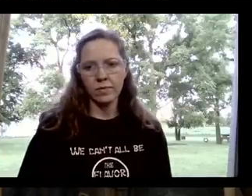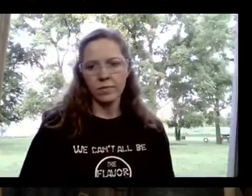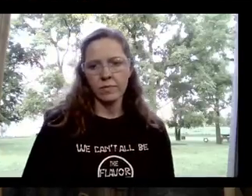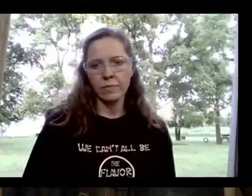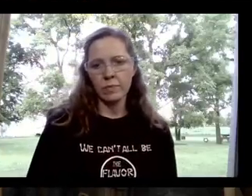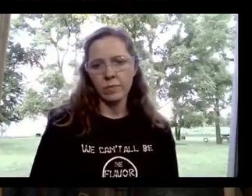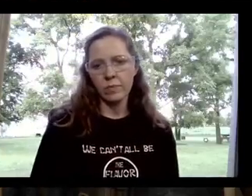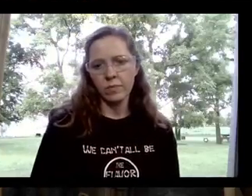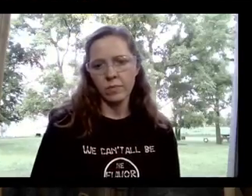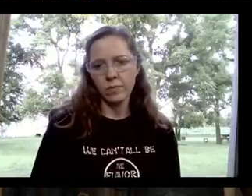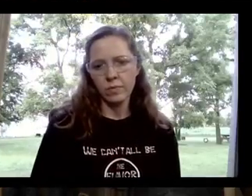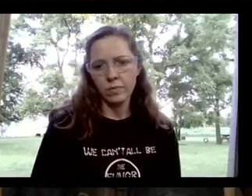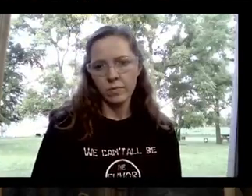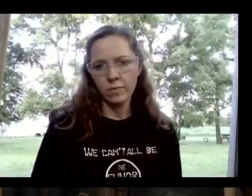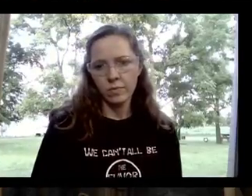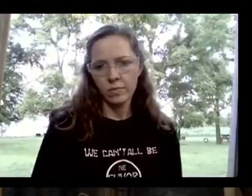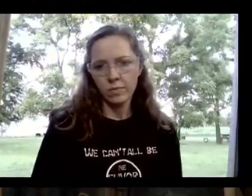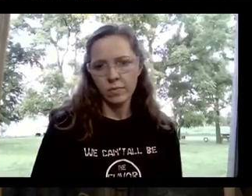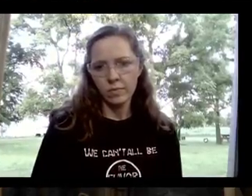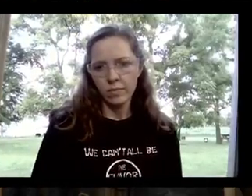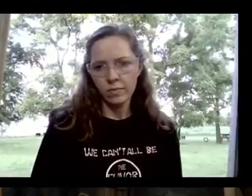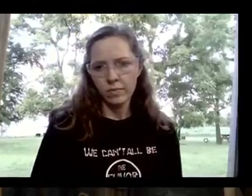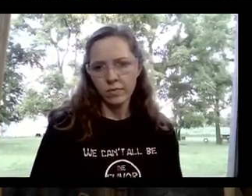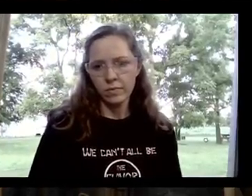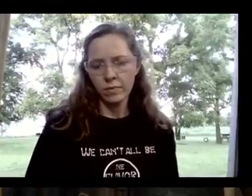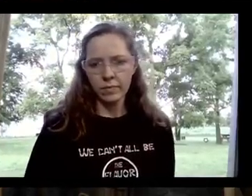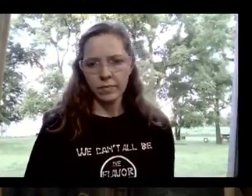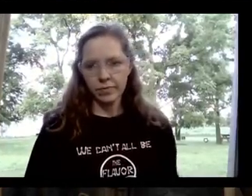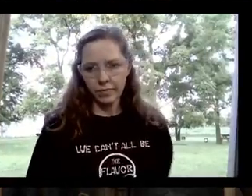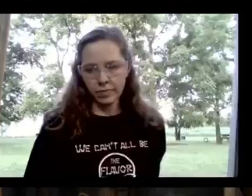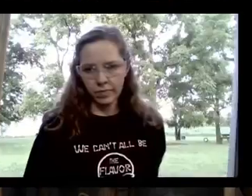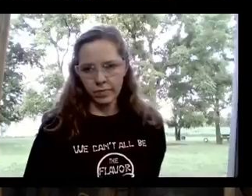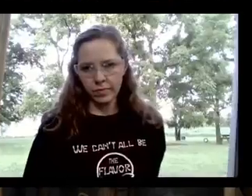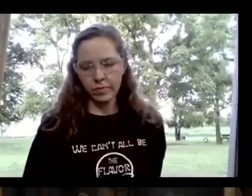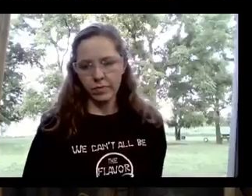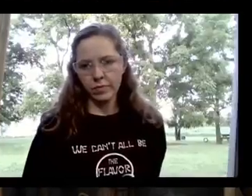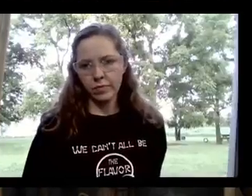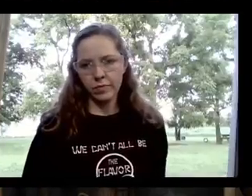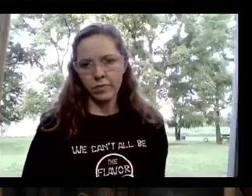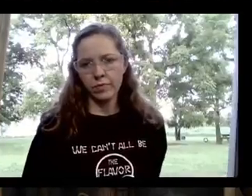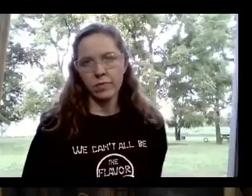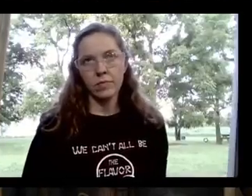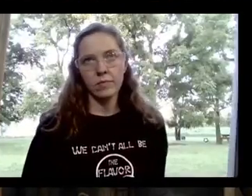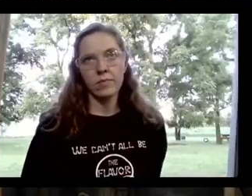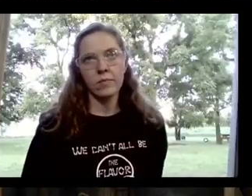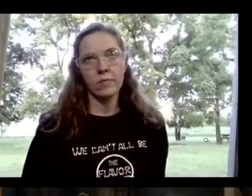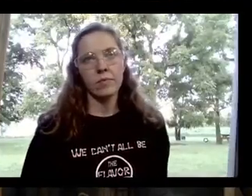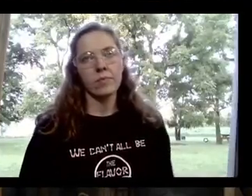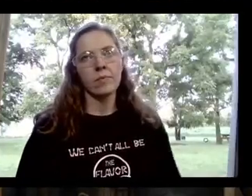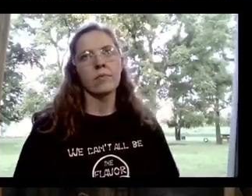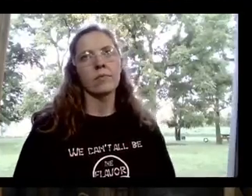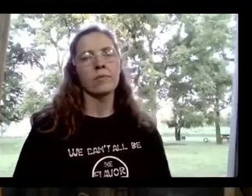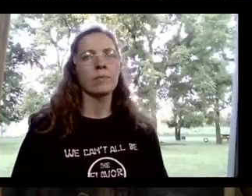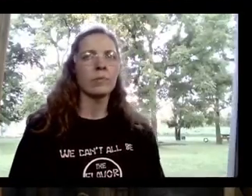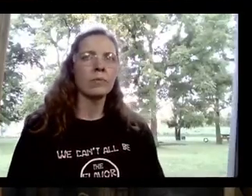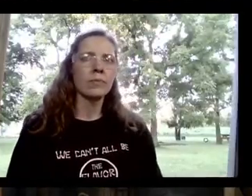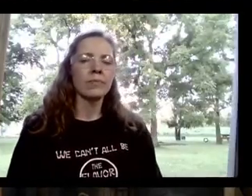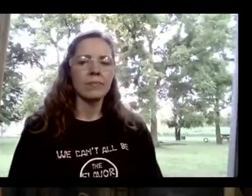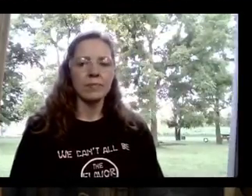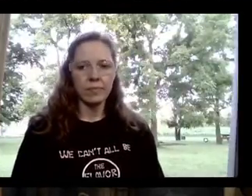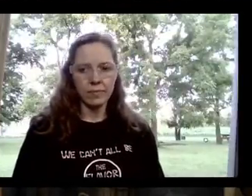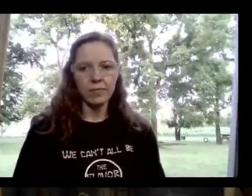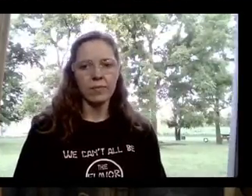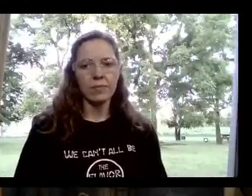go inside, get a drink or something, come back out. Kids were playing in the yard. I just didn't want acids, heavy acids, sitting around the